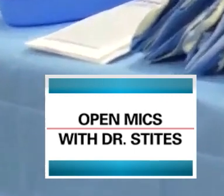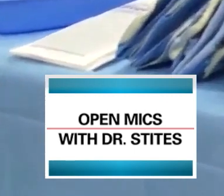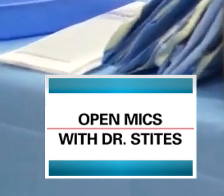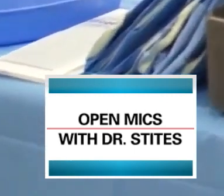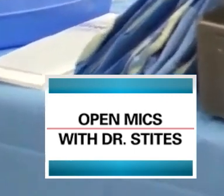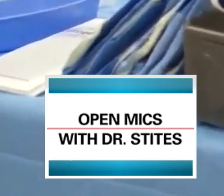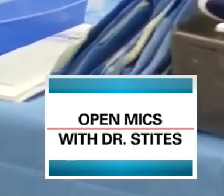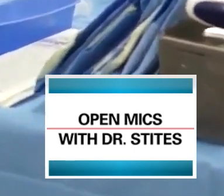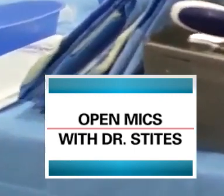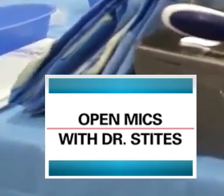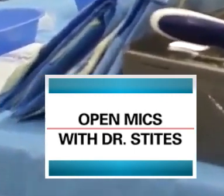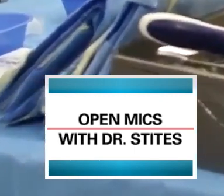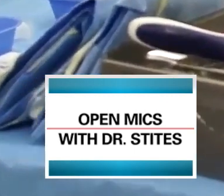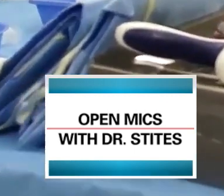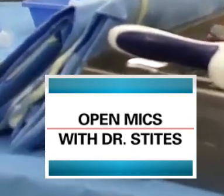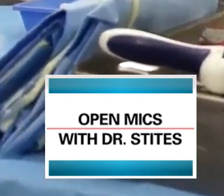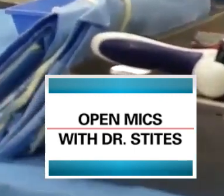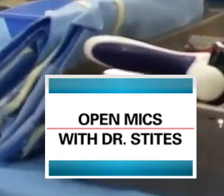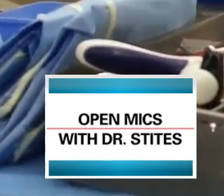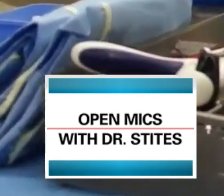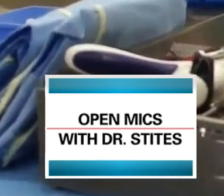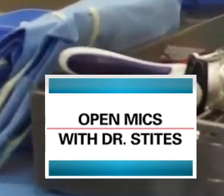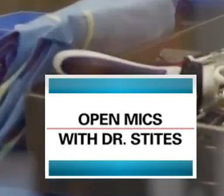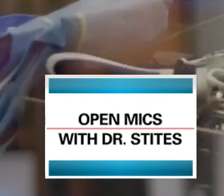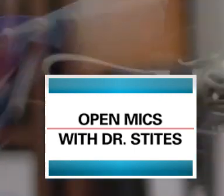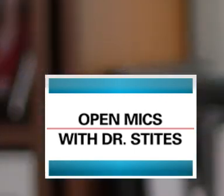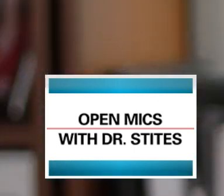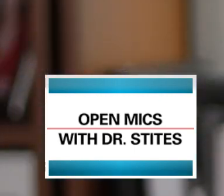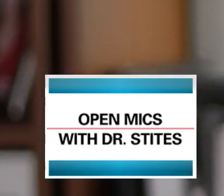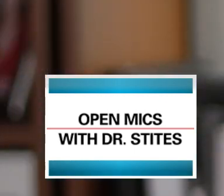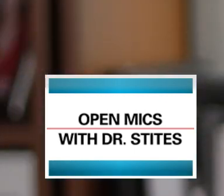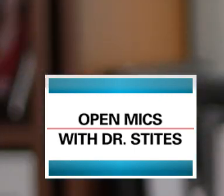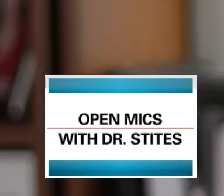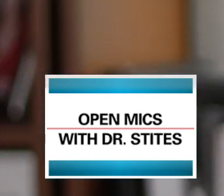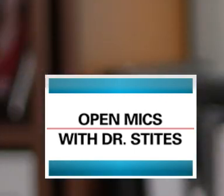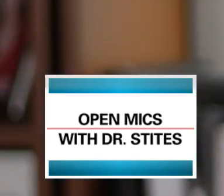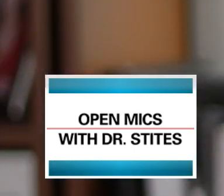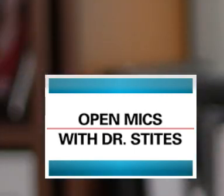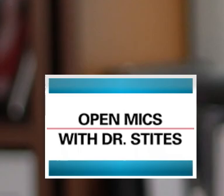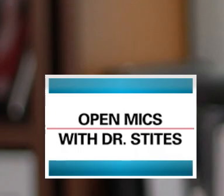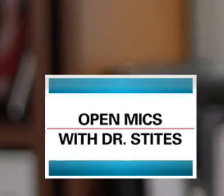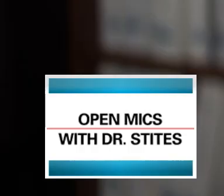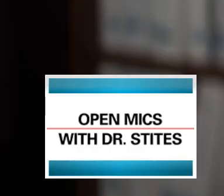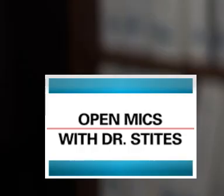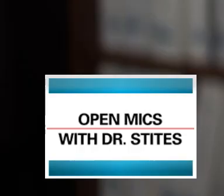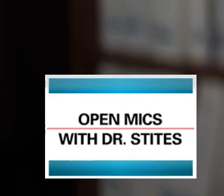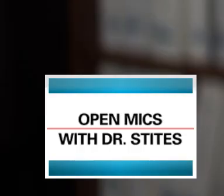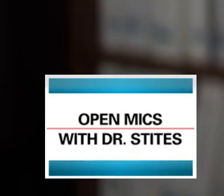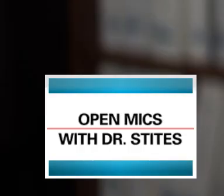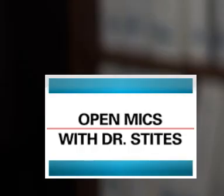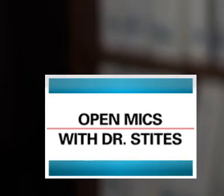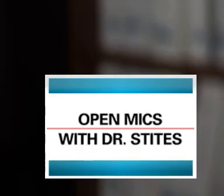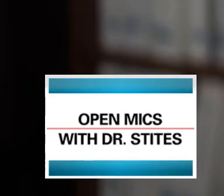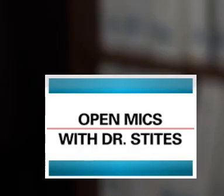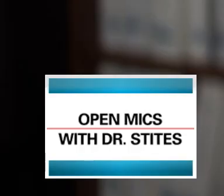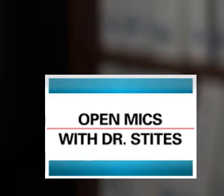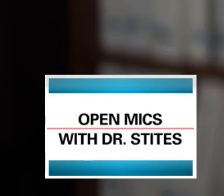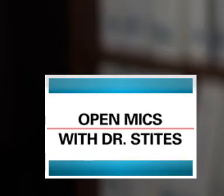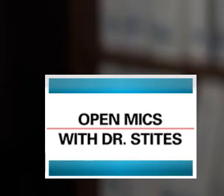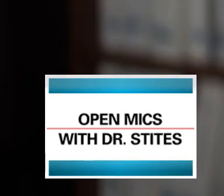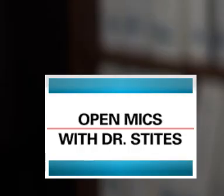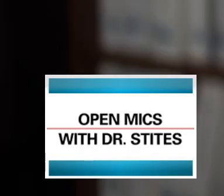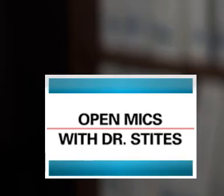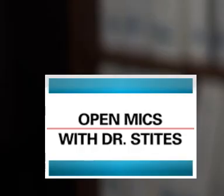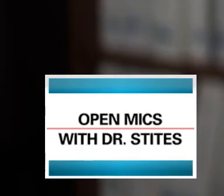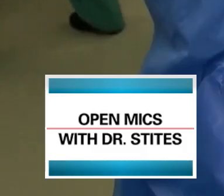organ donation. If the water level would simply go up and more organs are available, that's good for everyone,